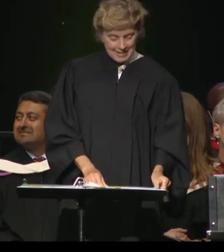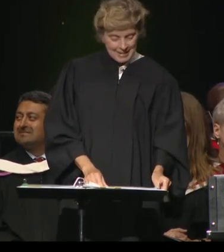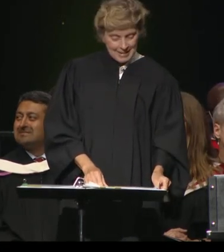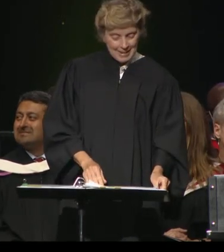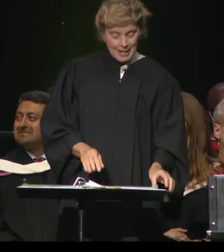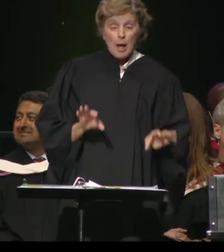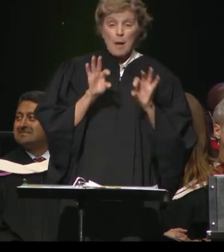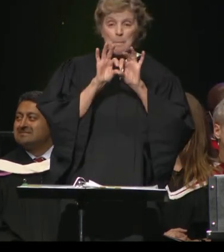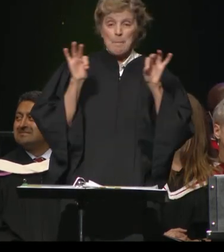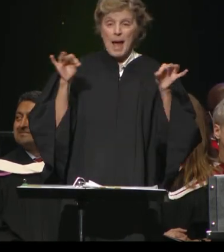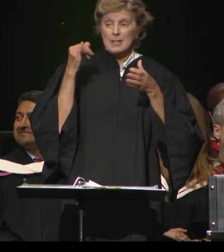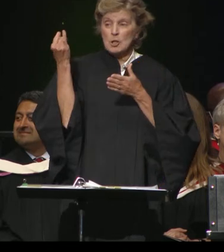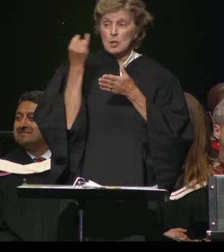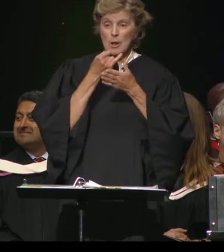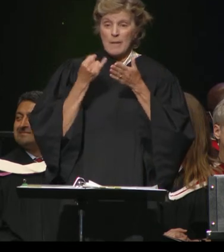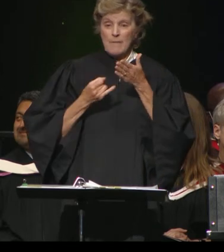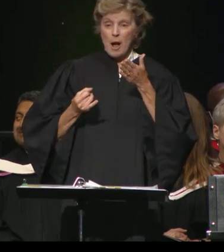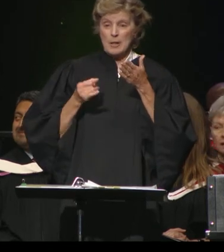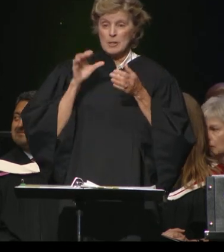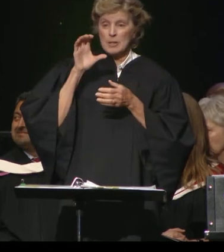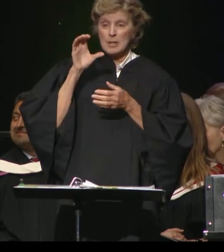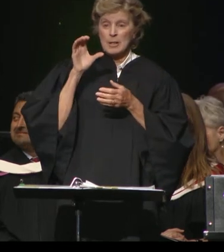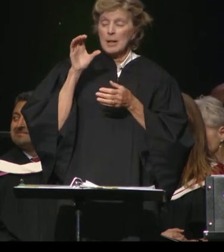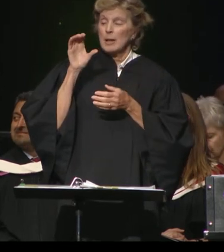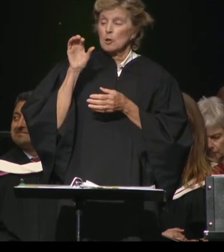Bachelor of Arts, Honors, Criminology.